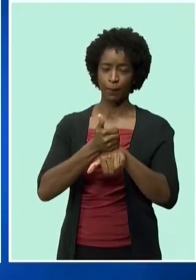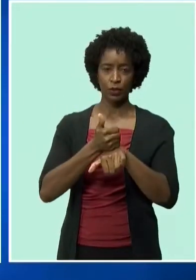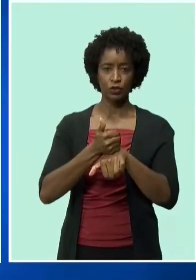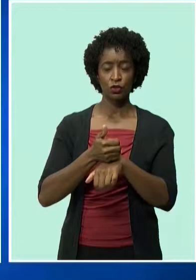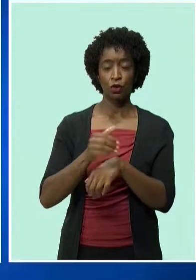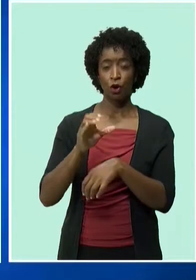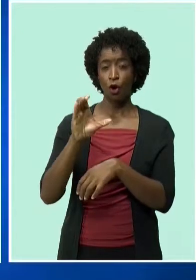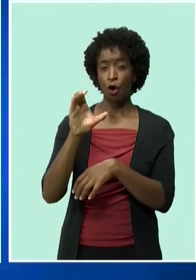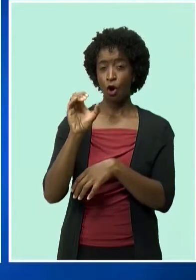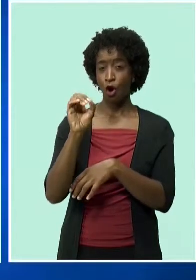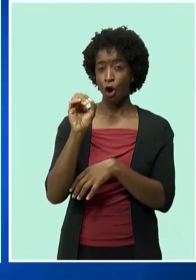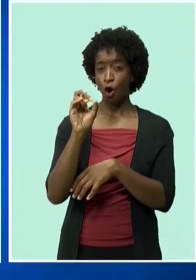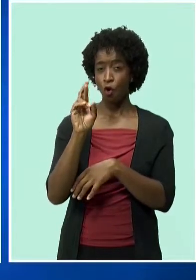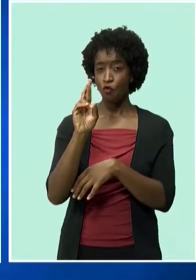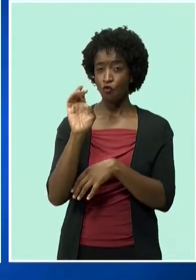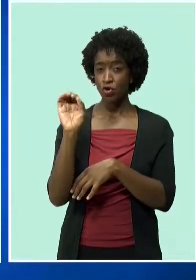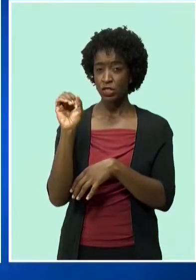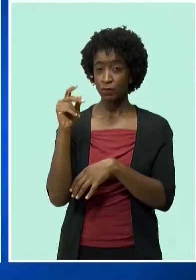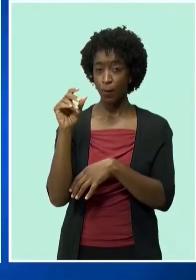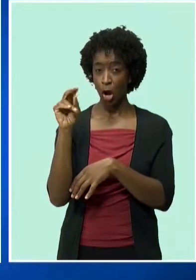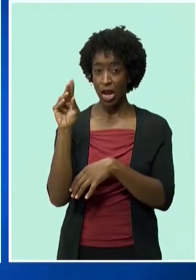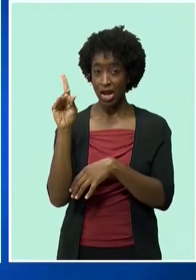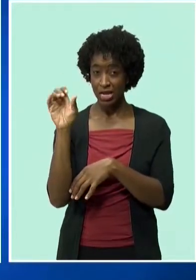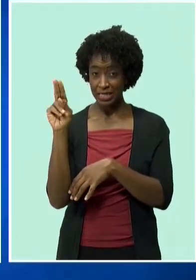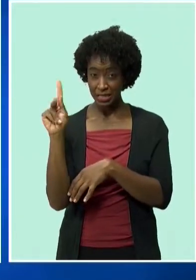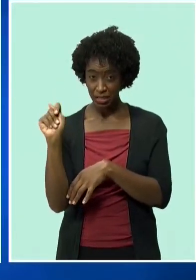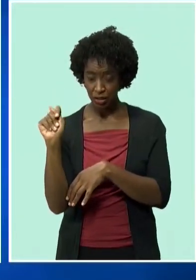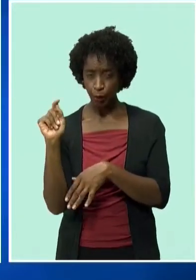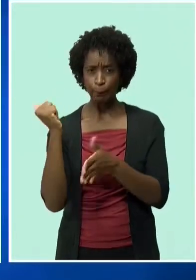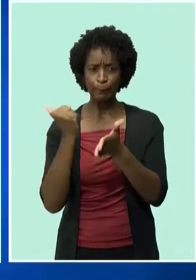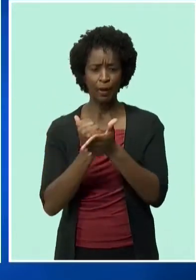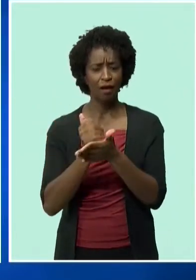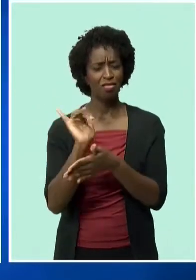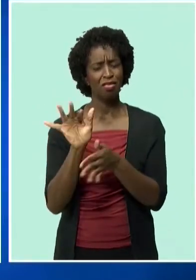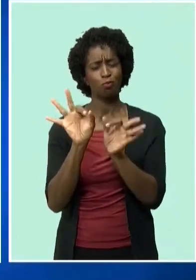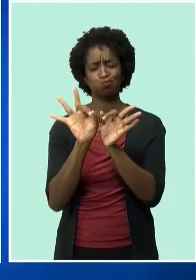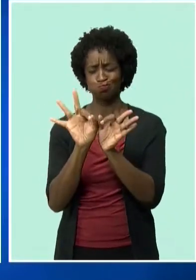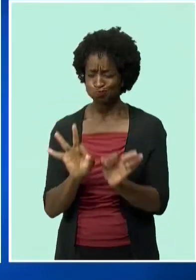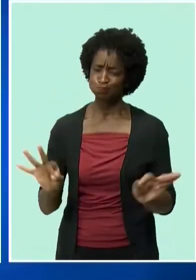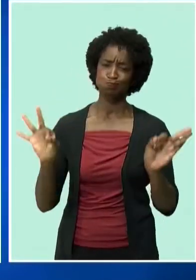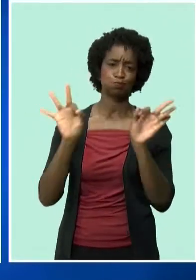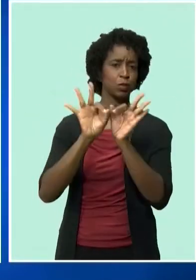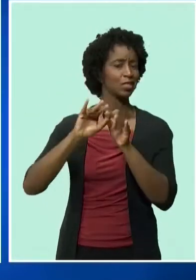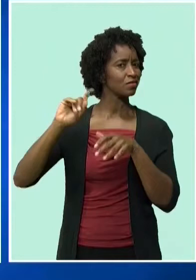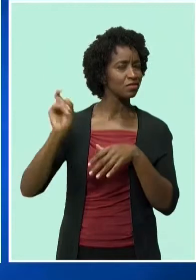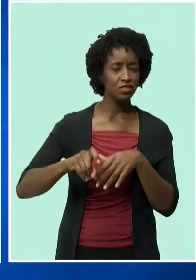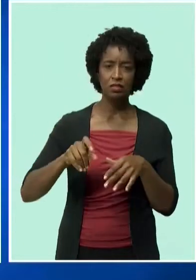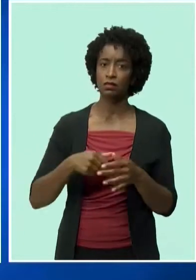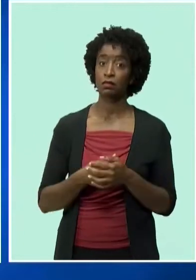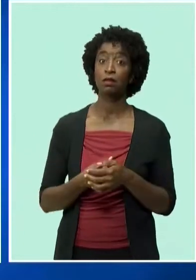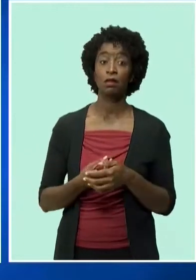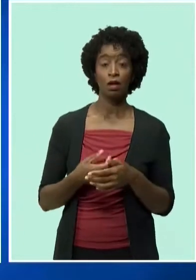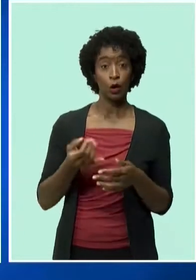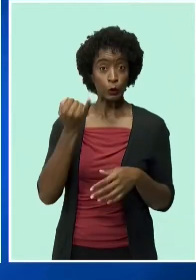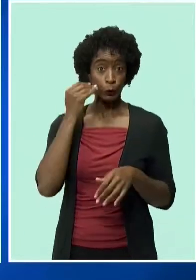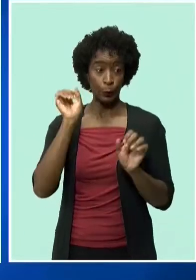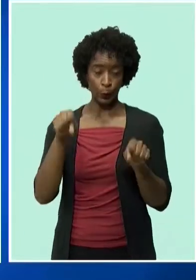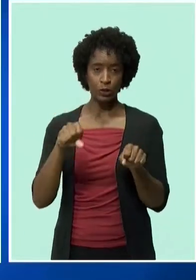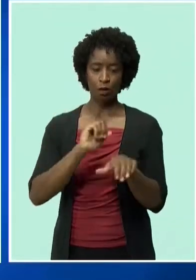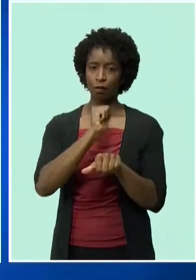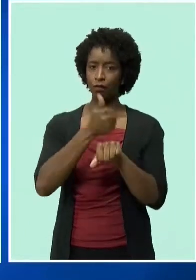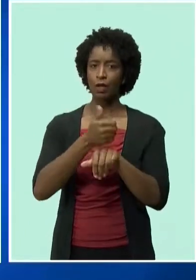important because the influence of the U.S. Treasury, especially if we can get this legislated, will enable